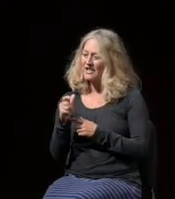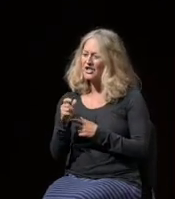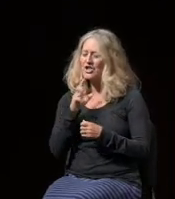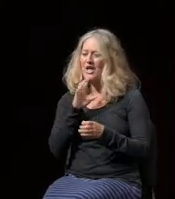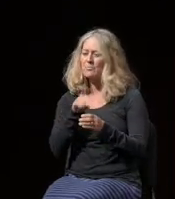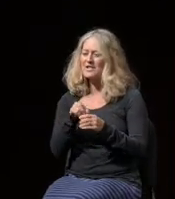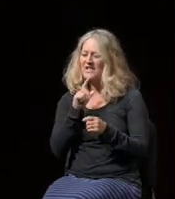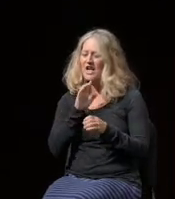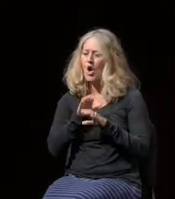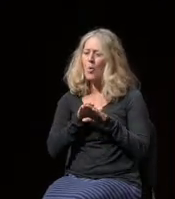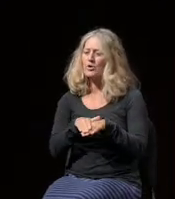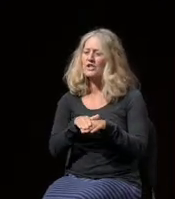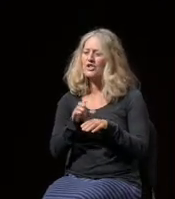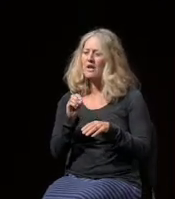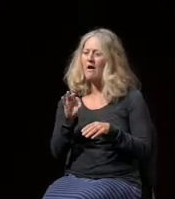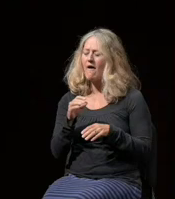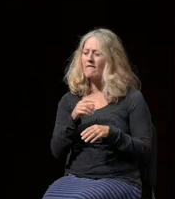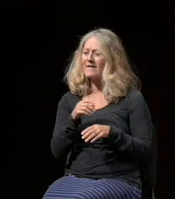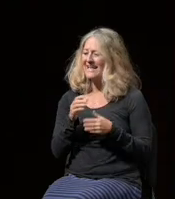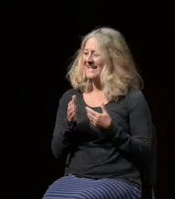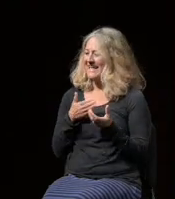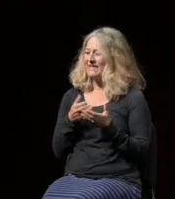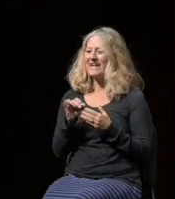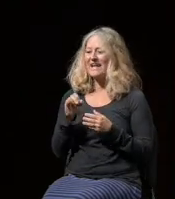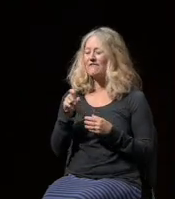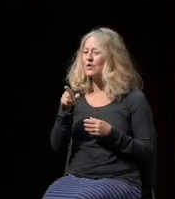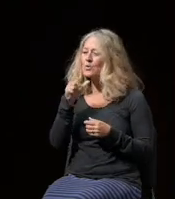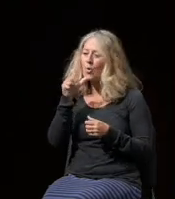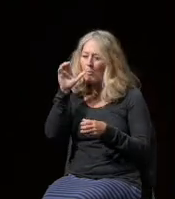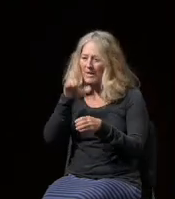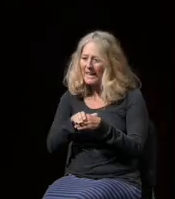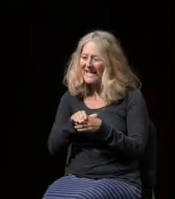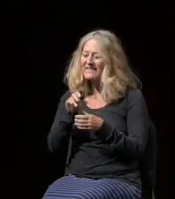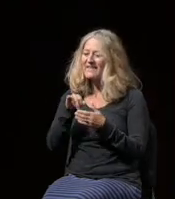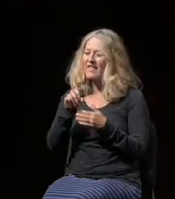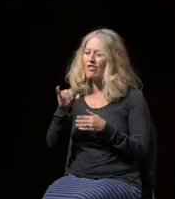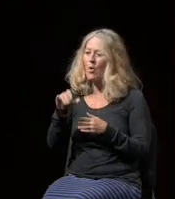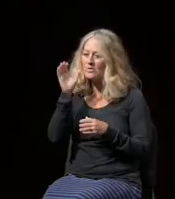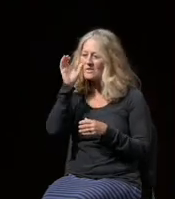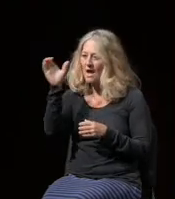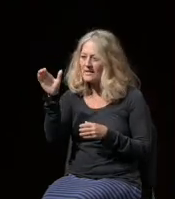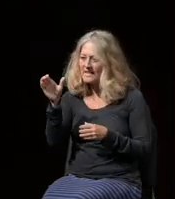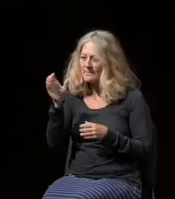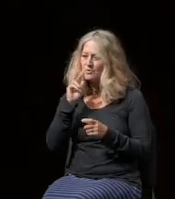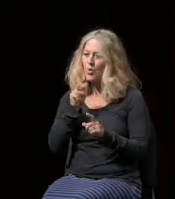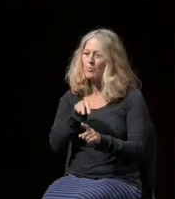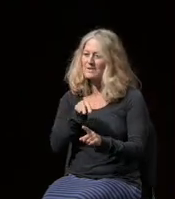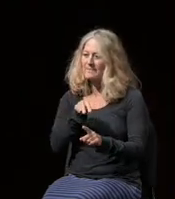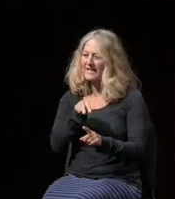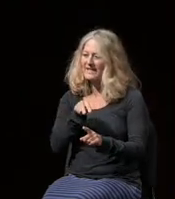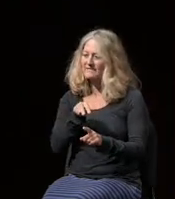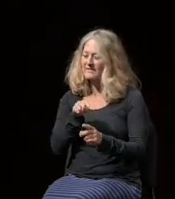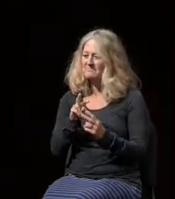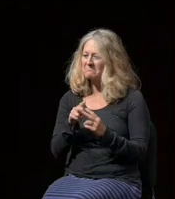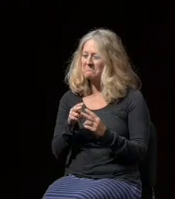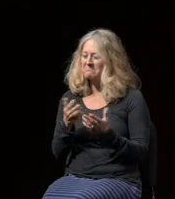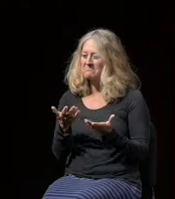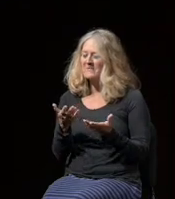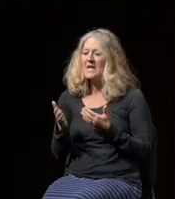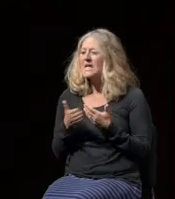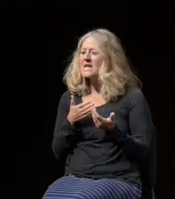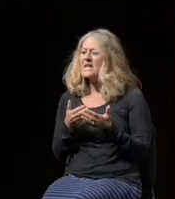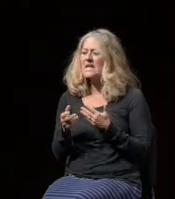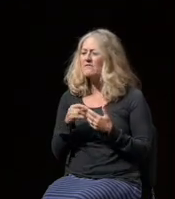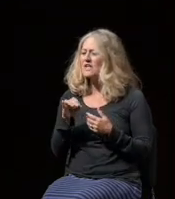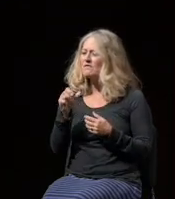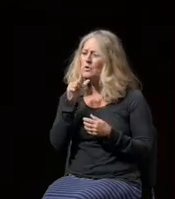oppression of others, even if you don't believe in those concepts or perspectives. Even if you